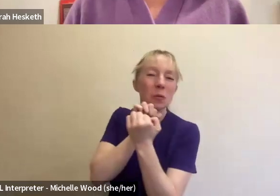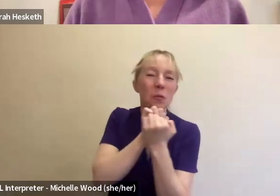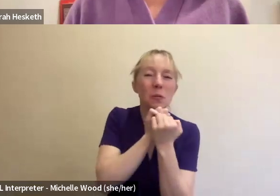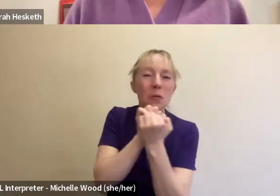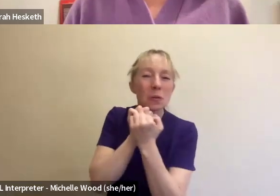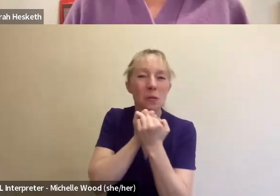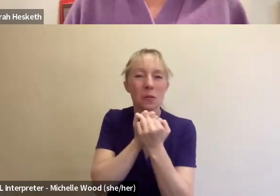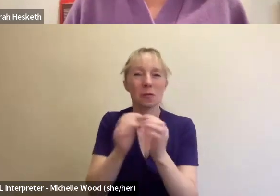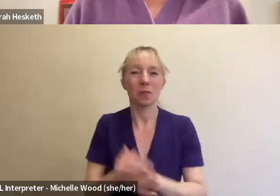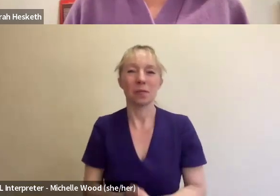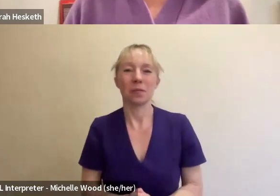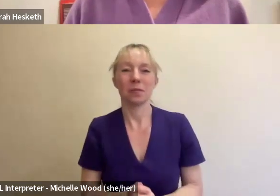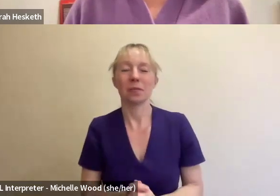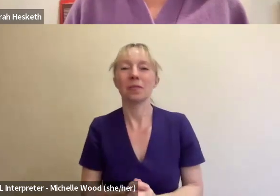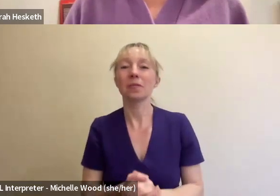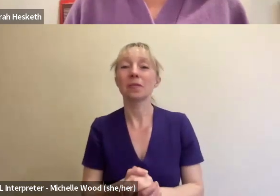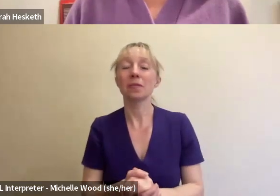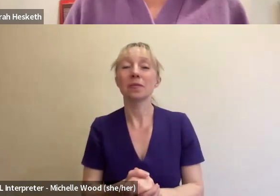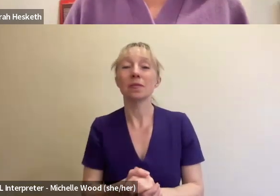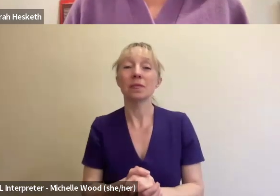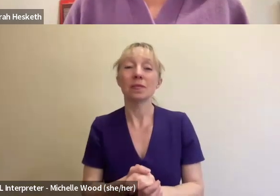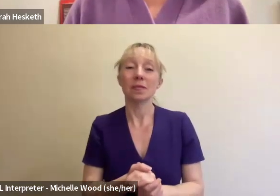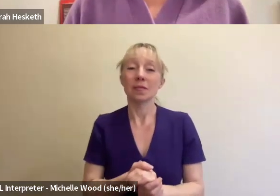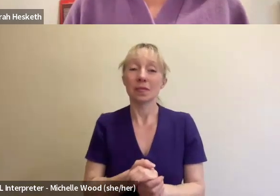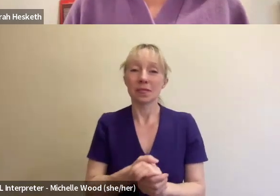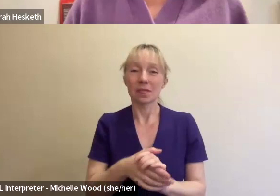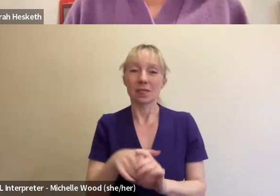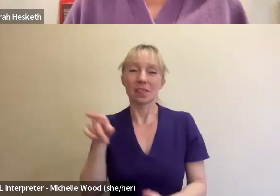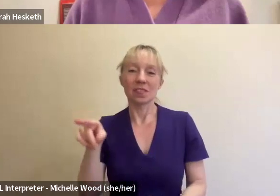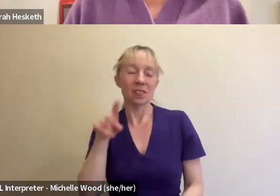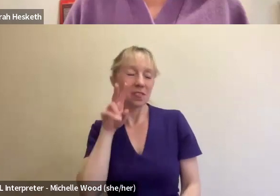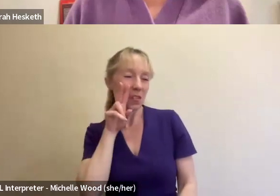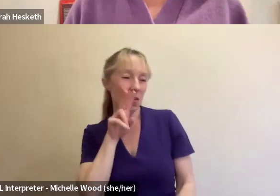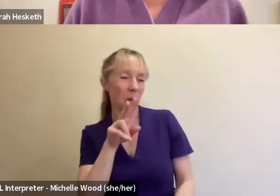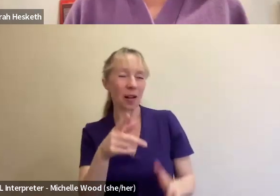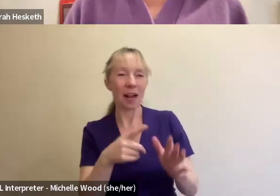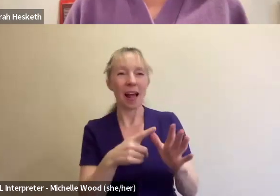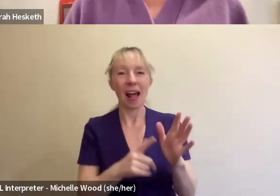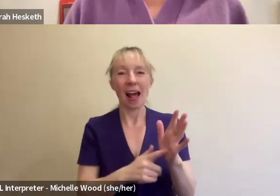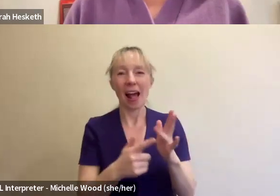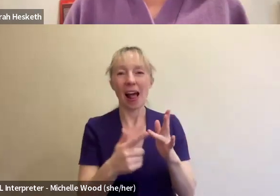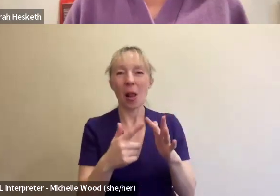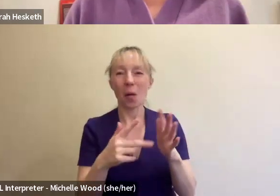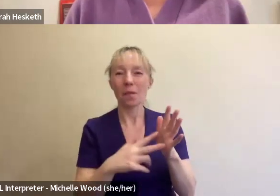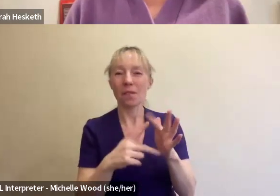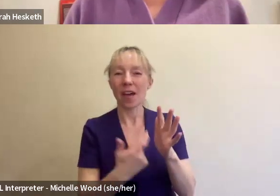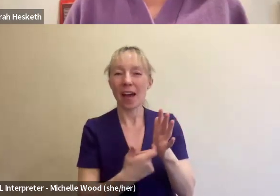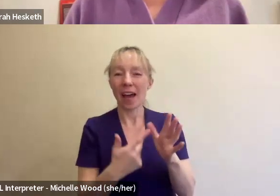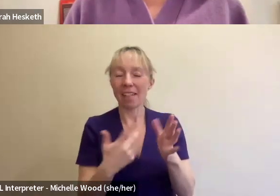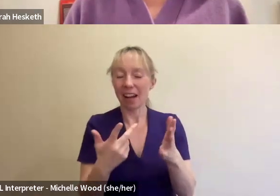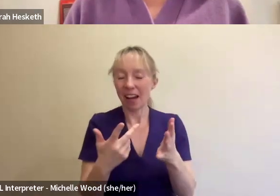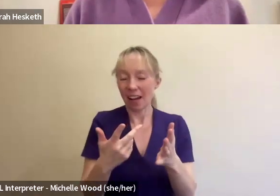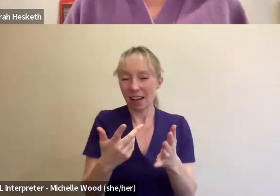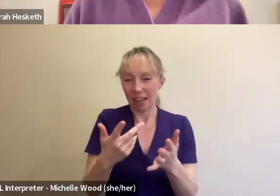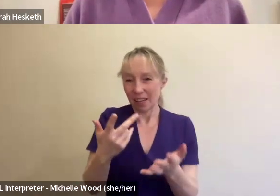Sempayal. She looked at him deeply, and aloe vera split open. With his hand,